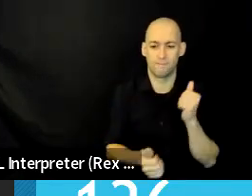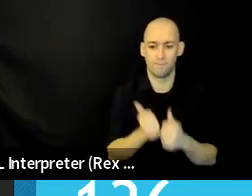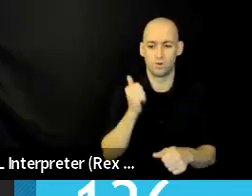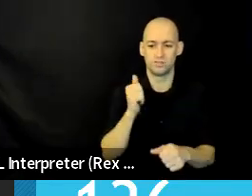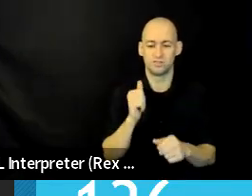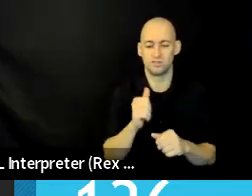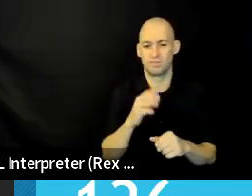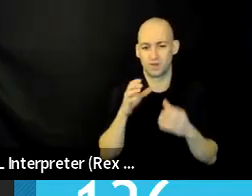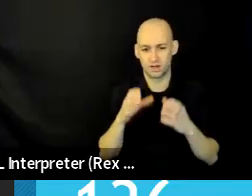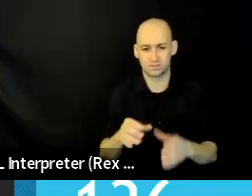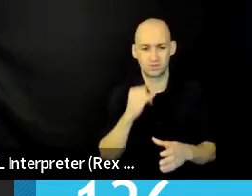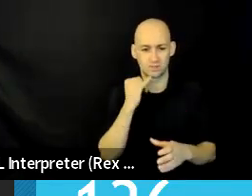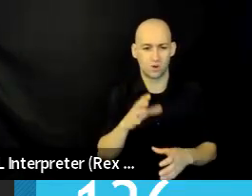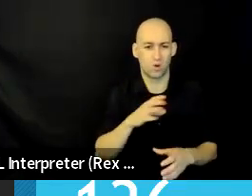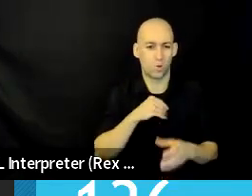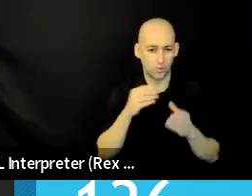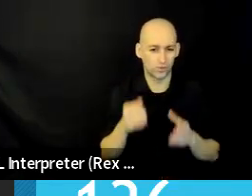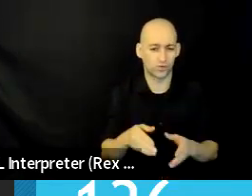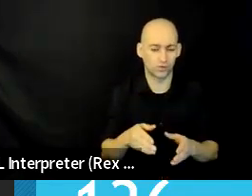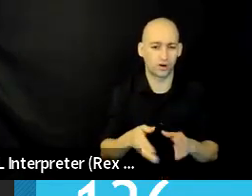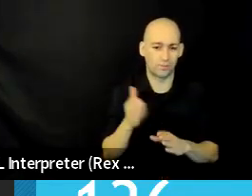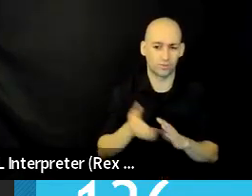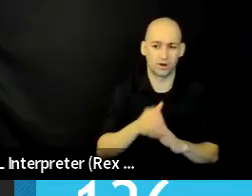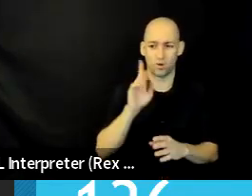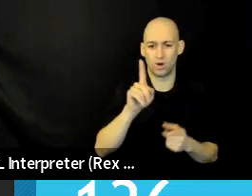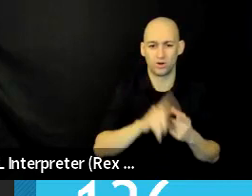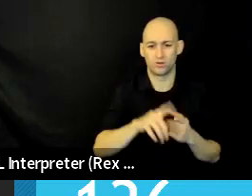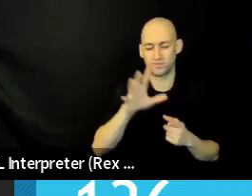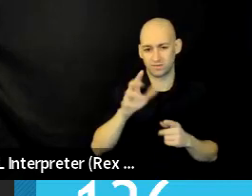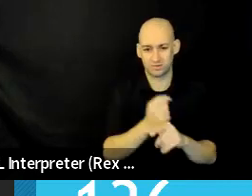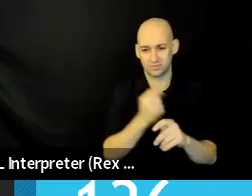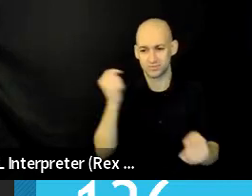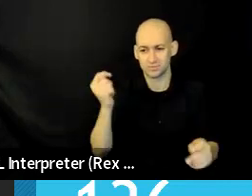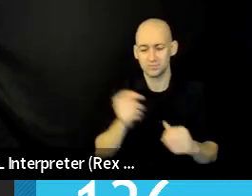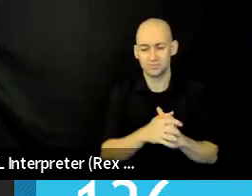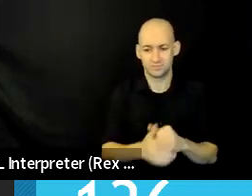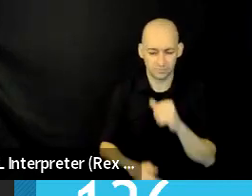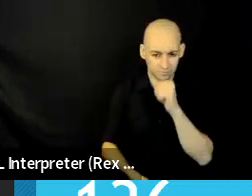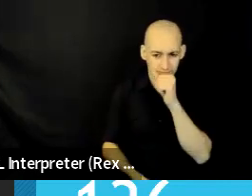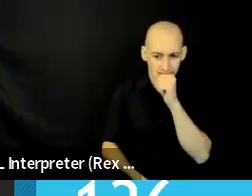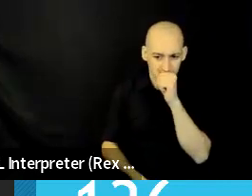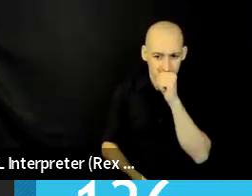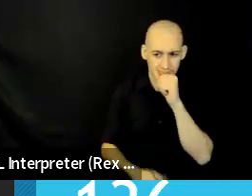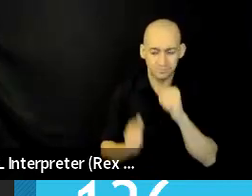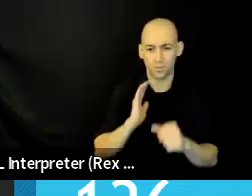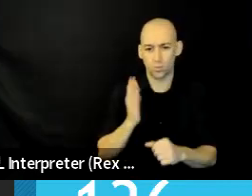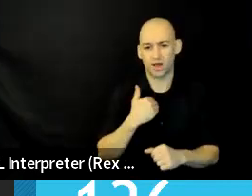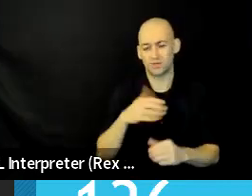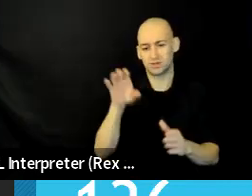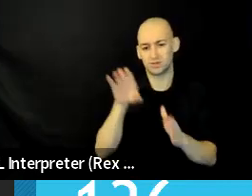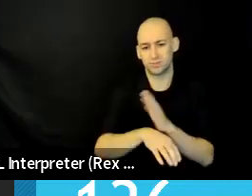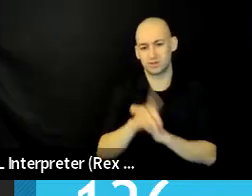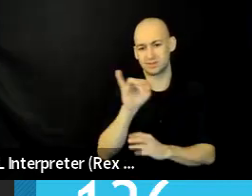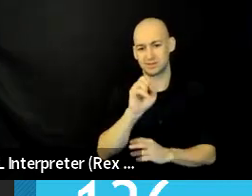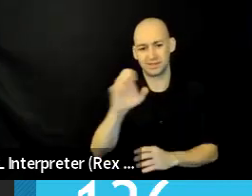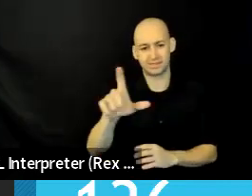owner-operators, the small trucking companies that have 1 to 5 trucks that they come over because we have the cheapest diesel fuel in the San